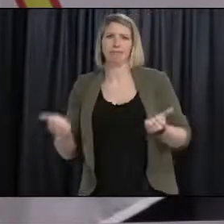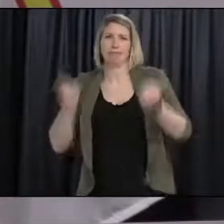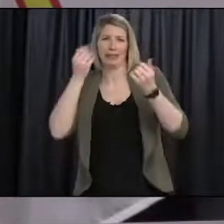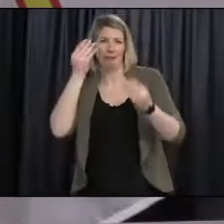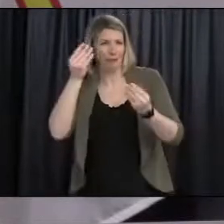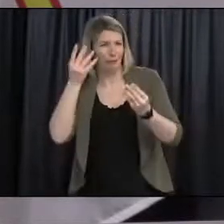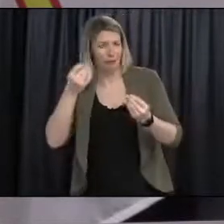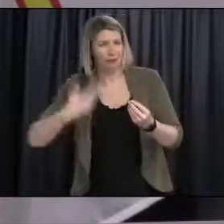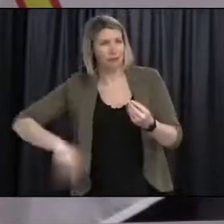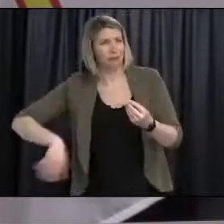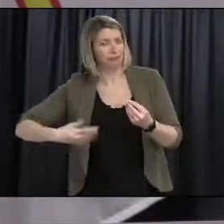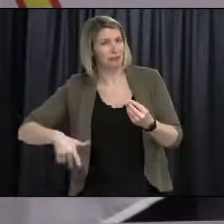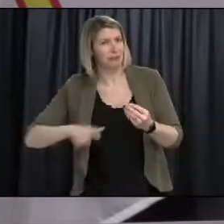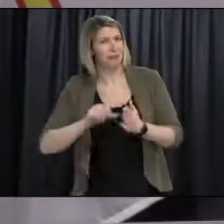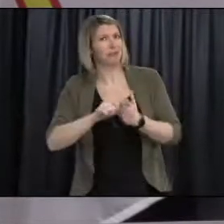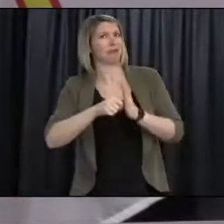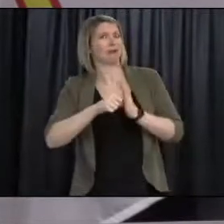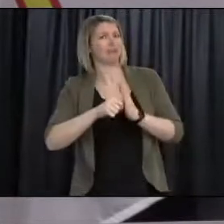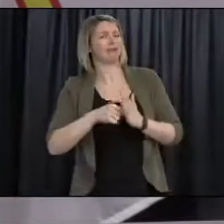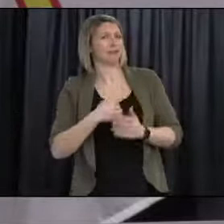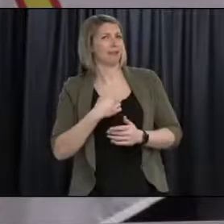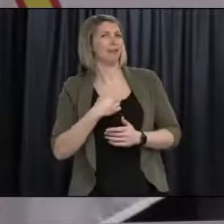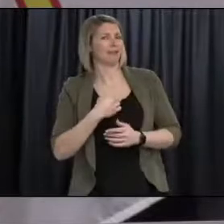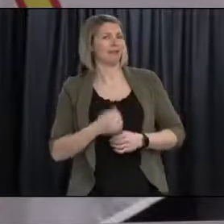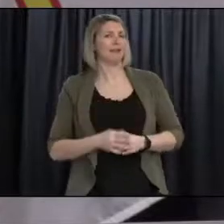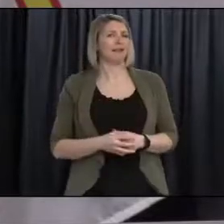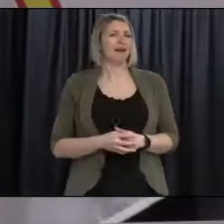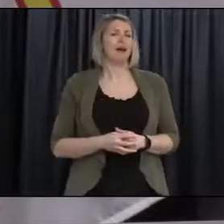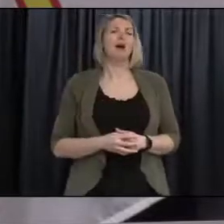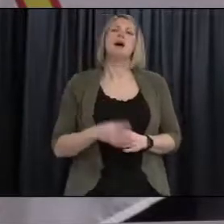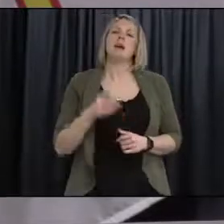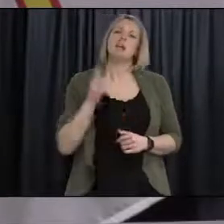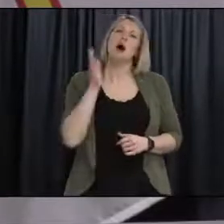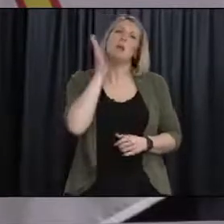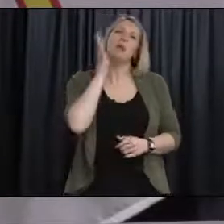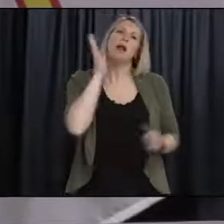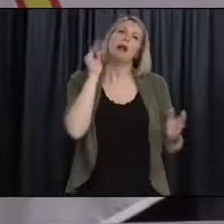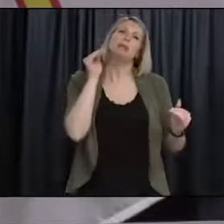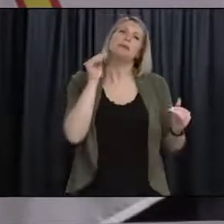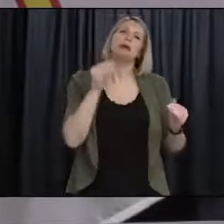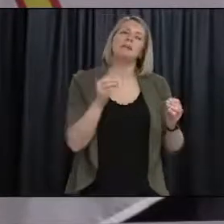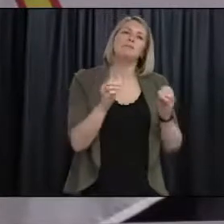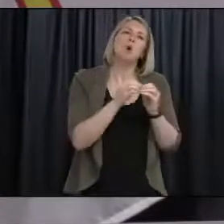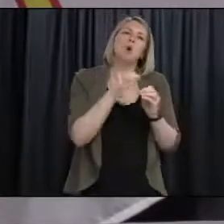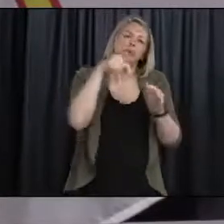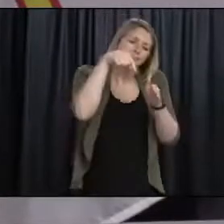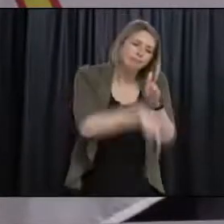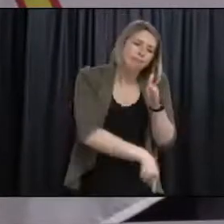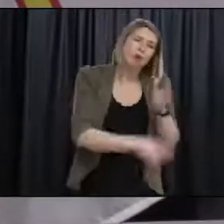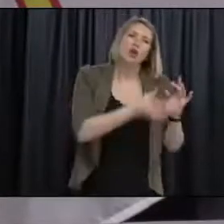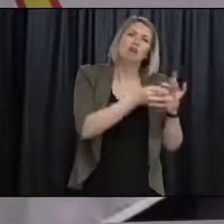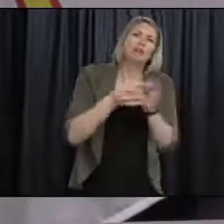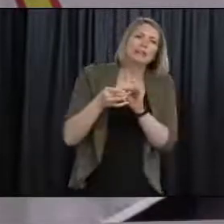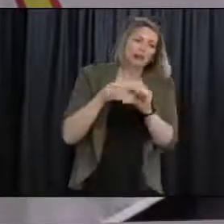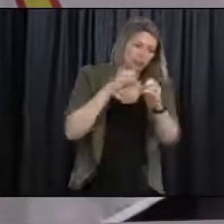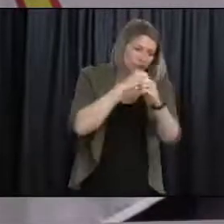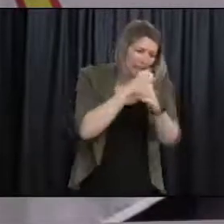but we expect a little bit more information about epidemiology and that sort of thing in the next few days.